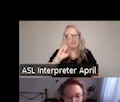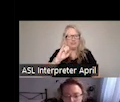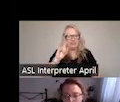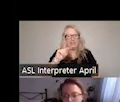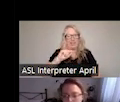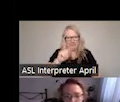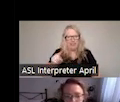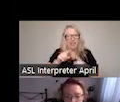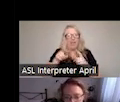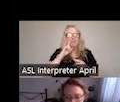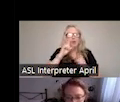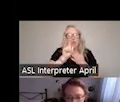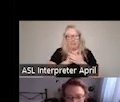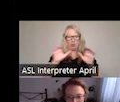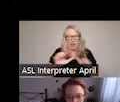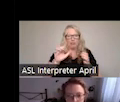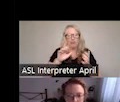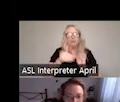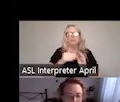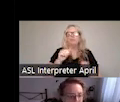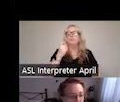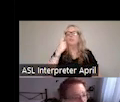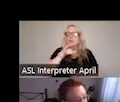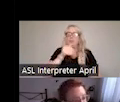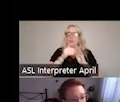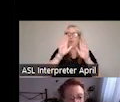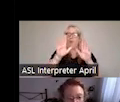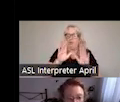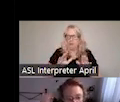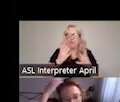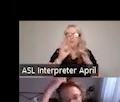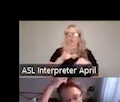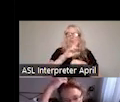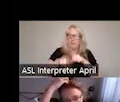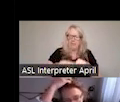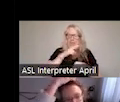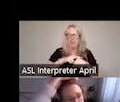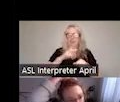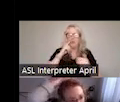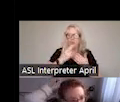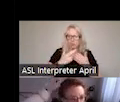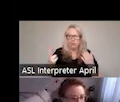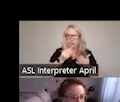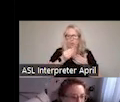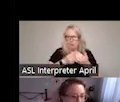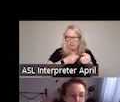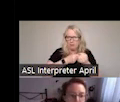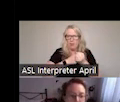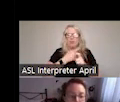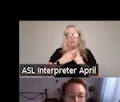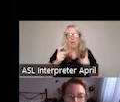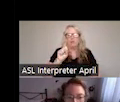Action Center. The Center of Excellence is a free national resource funded by SAMHSA